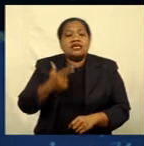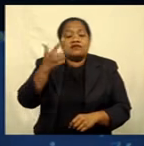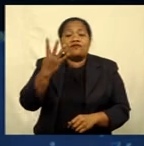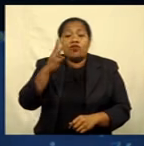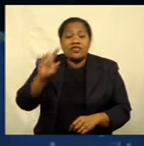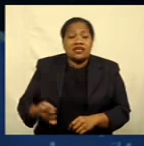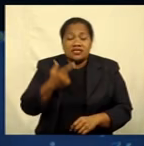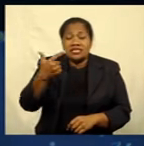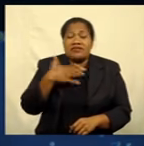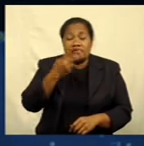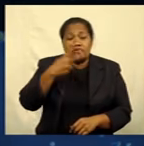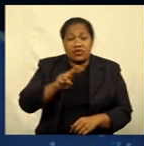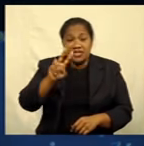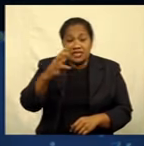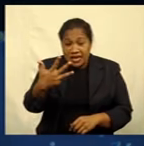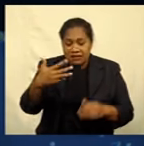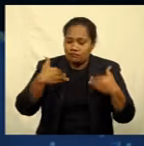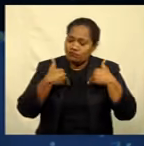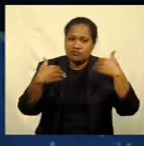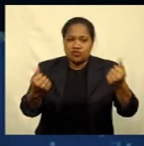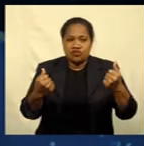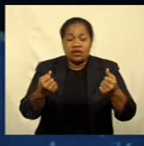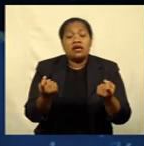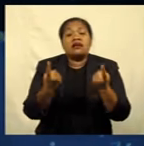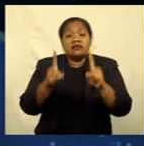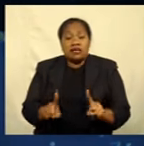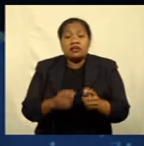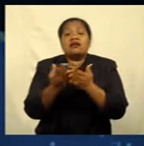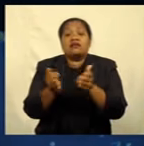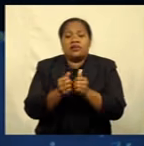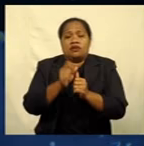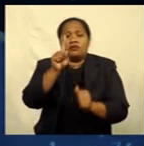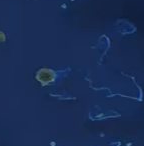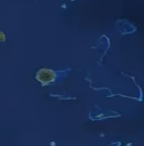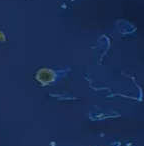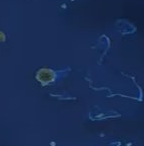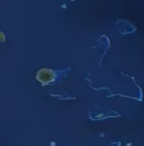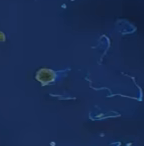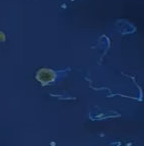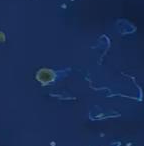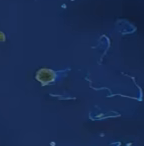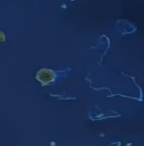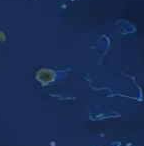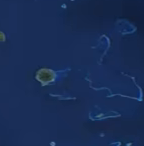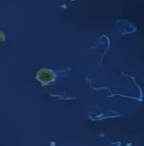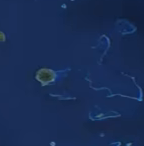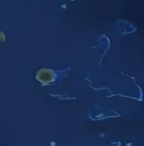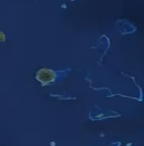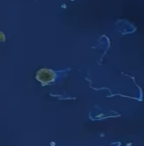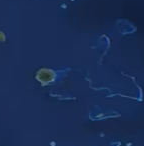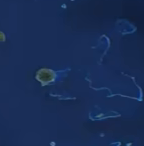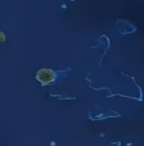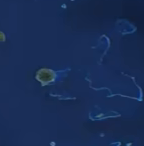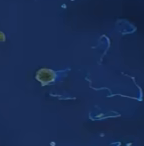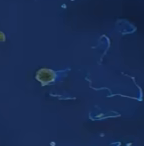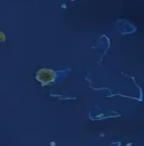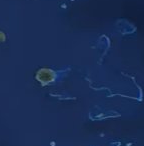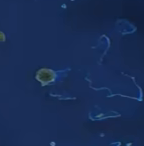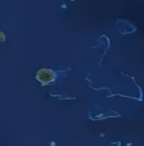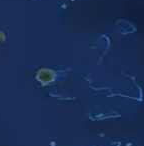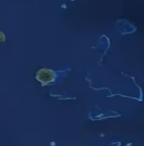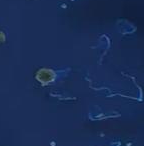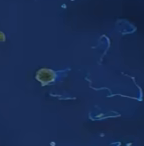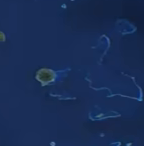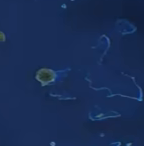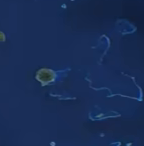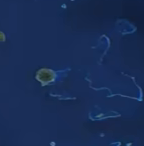4,729 recoveries in total. The COVID-19 death toll stands at 161. The vaccination campaign also continues around the